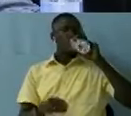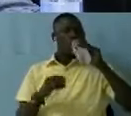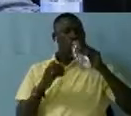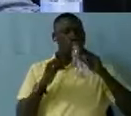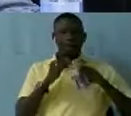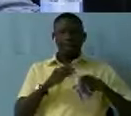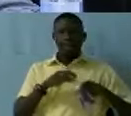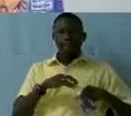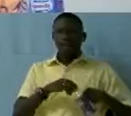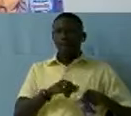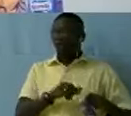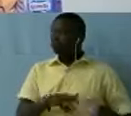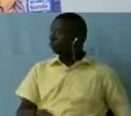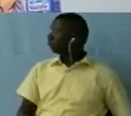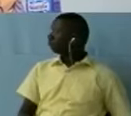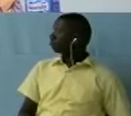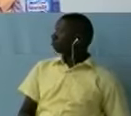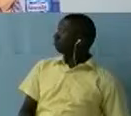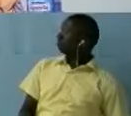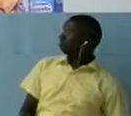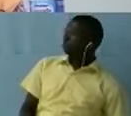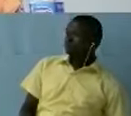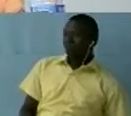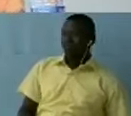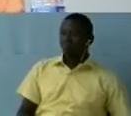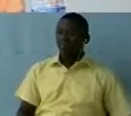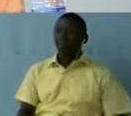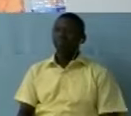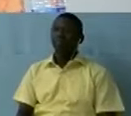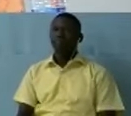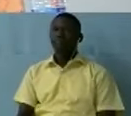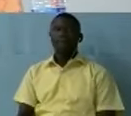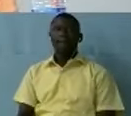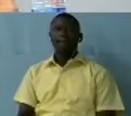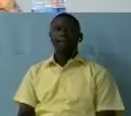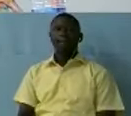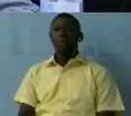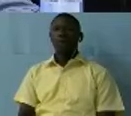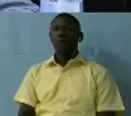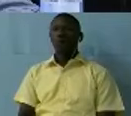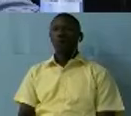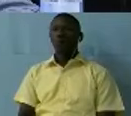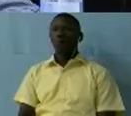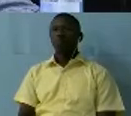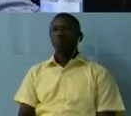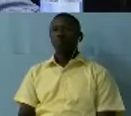ready? Yes, Mr. Osher. Can the witness be placed in the witness box?